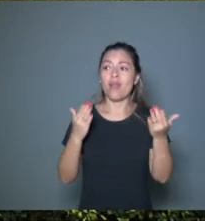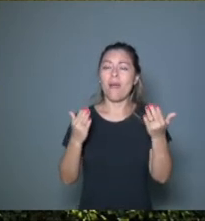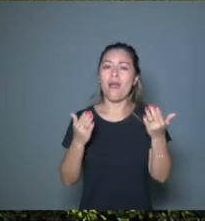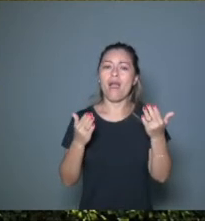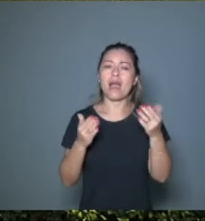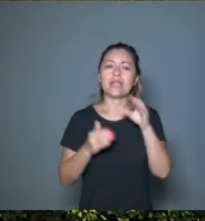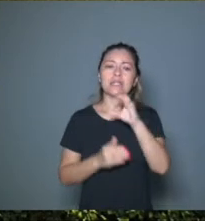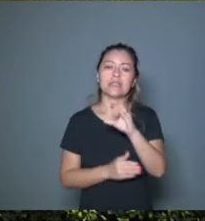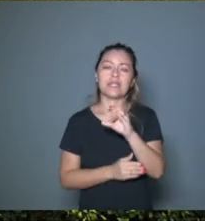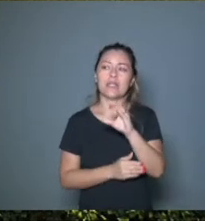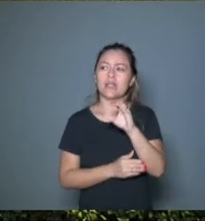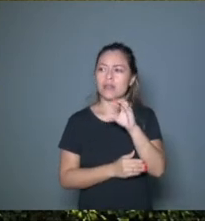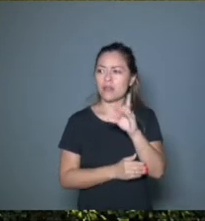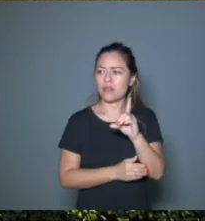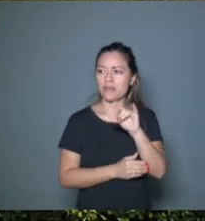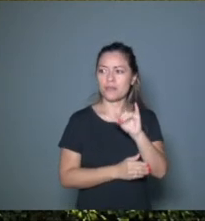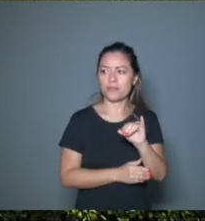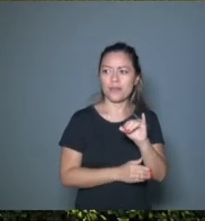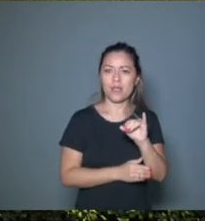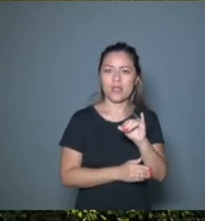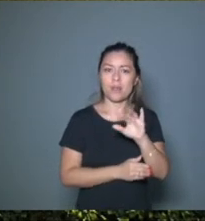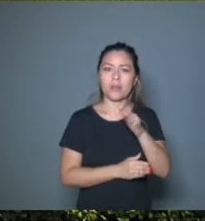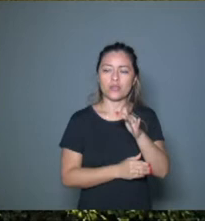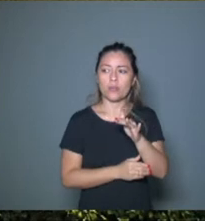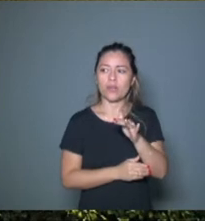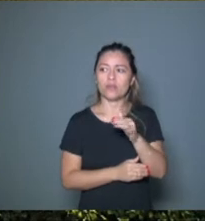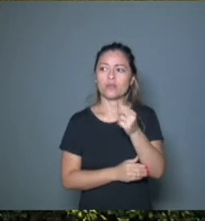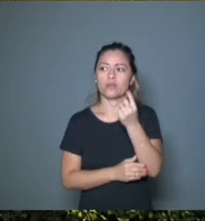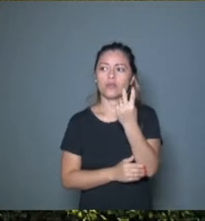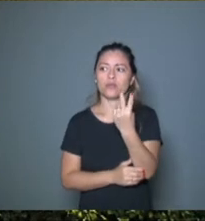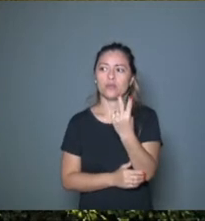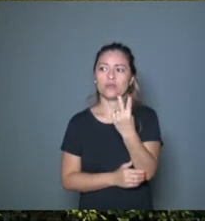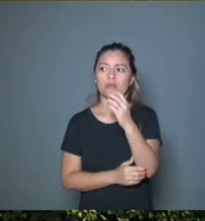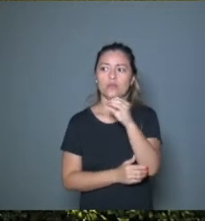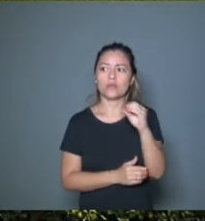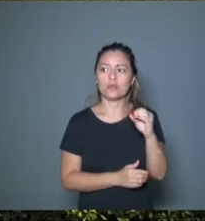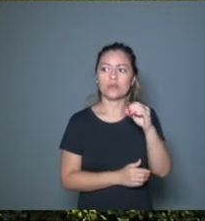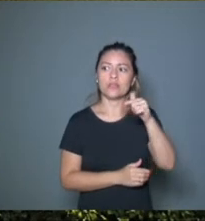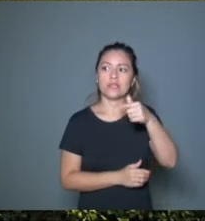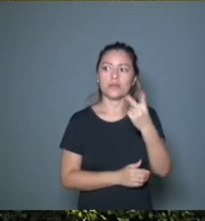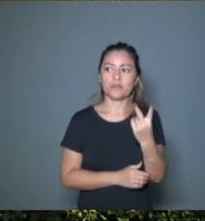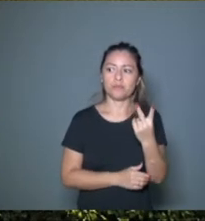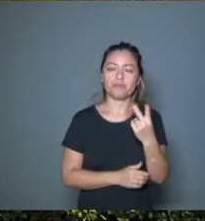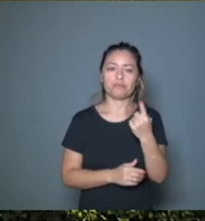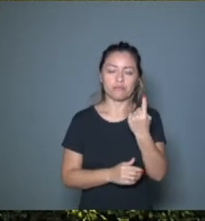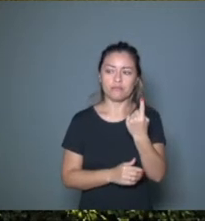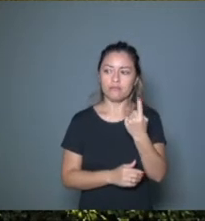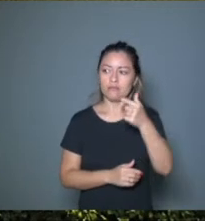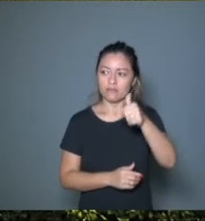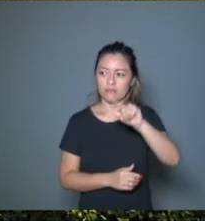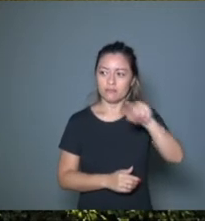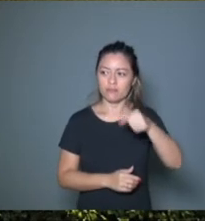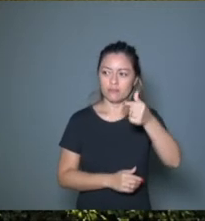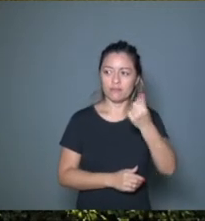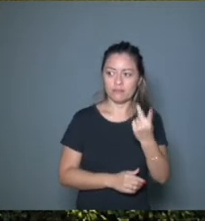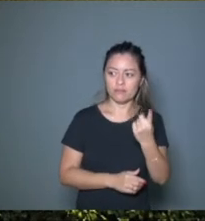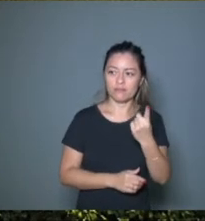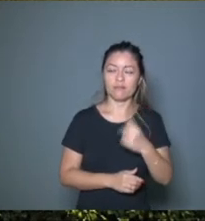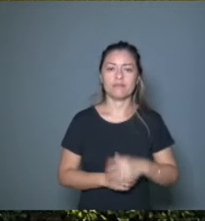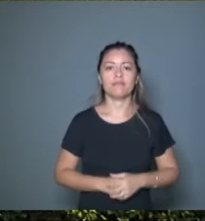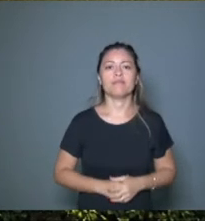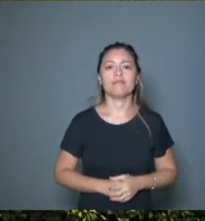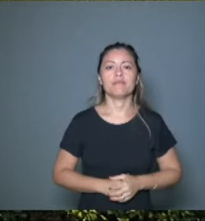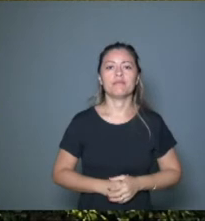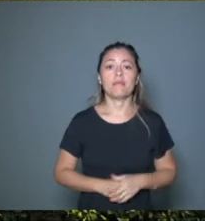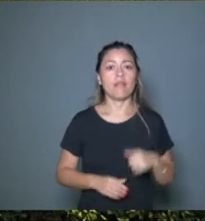annualized basis. The CDI during this period would be 7.71. So we are delivering above